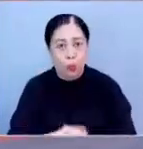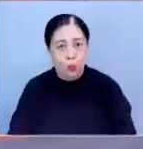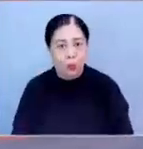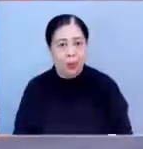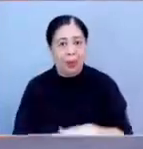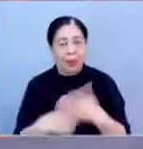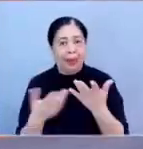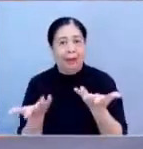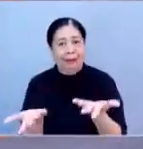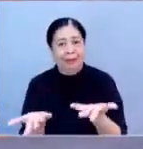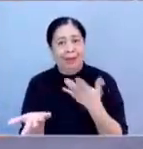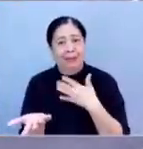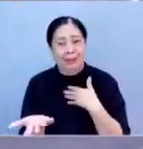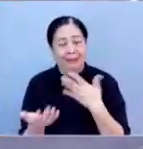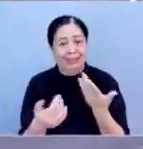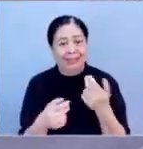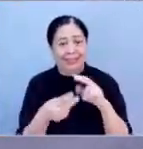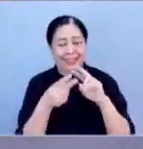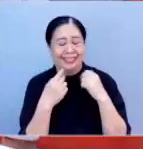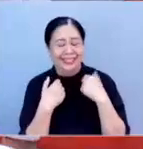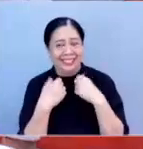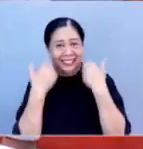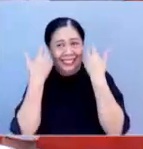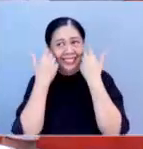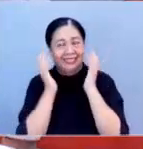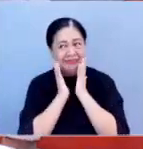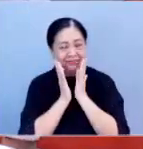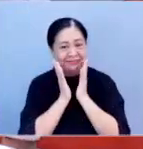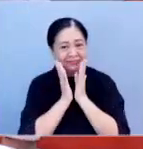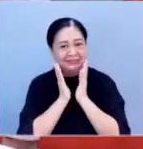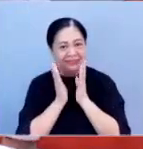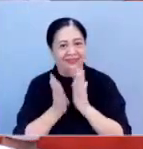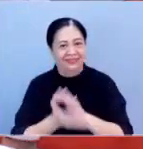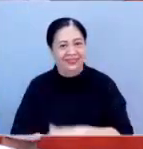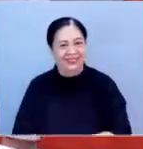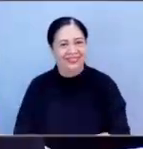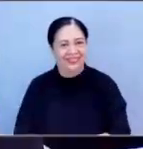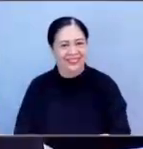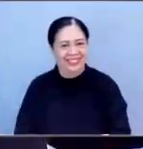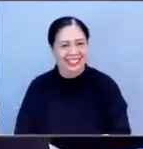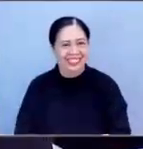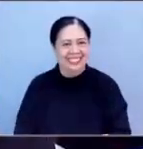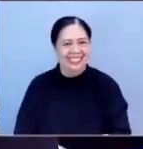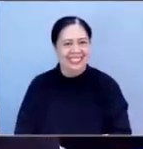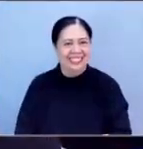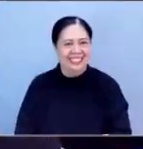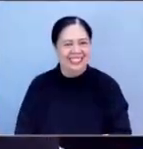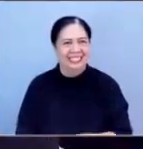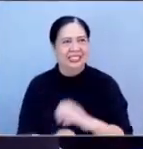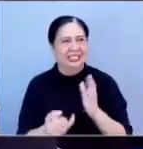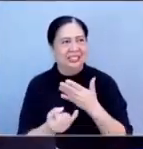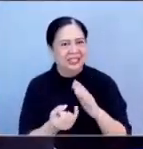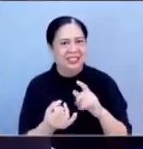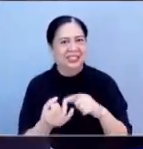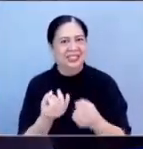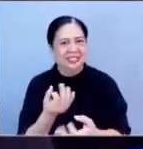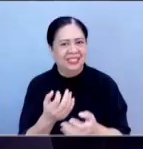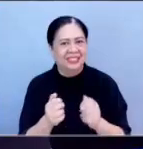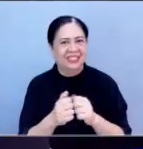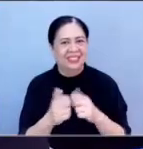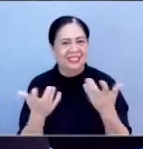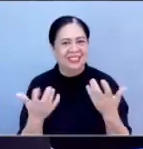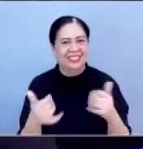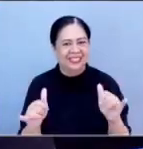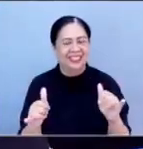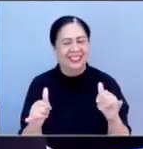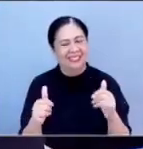lang. Yeah. I'm gonna blush. You know what I said? Sure. He's handsome. Yeah. He's such a good singer. Yeah. Which is all a lie, but